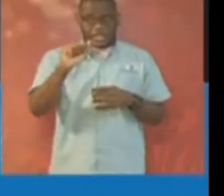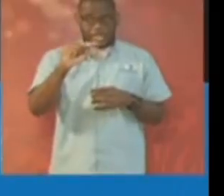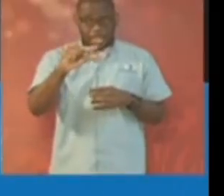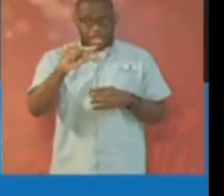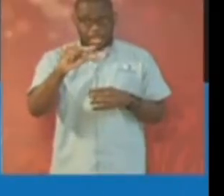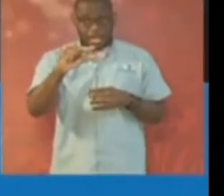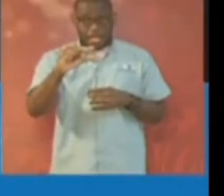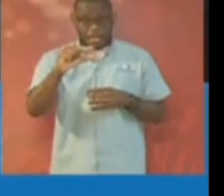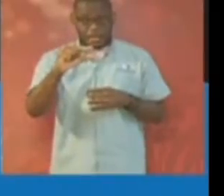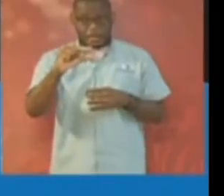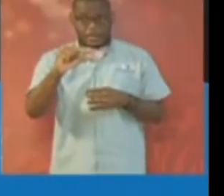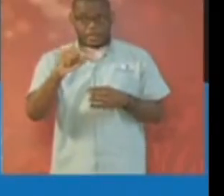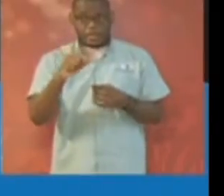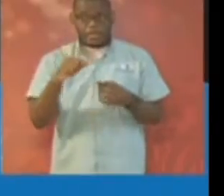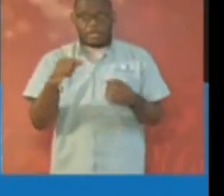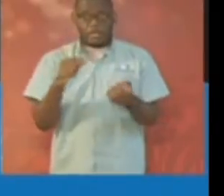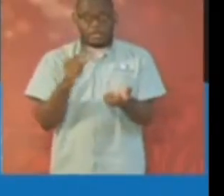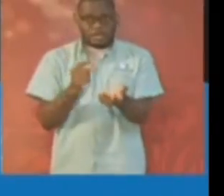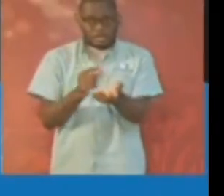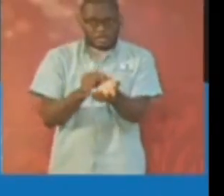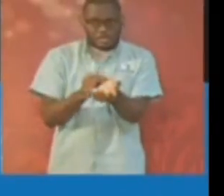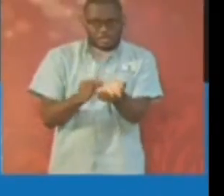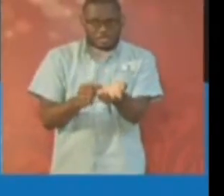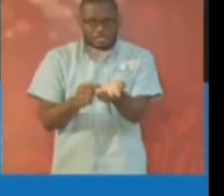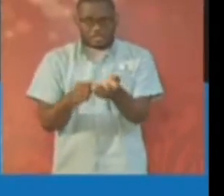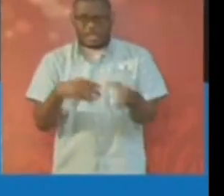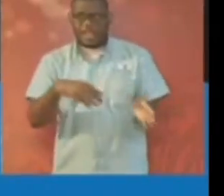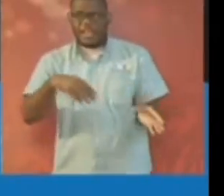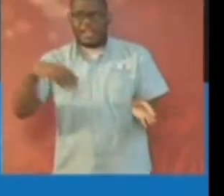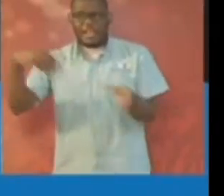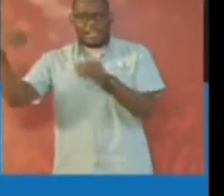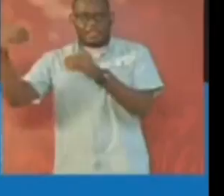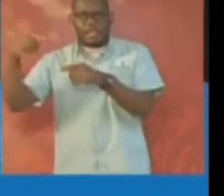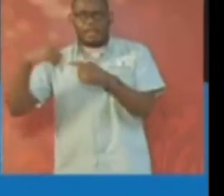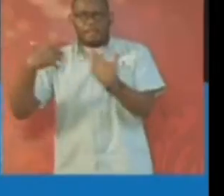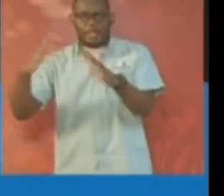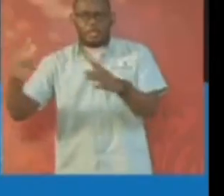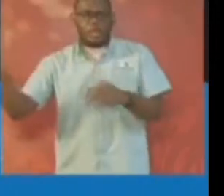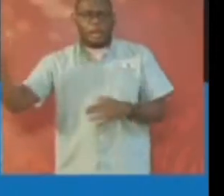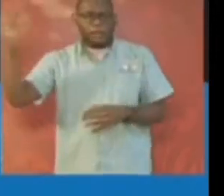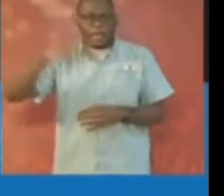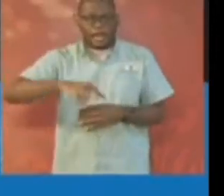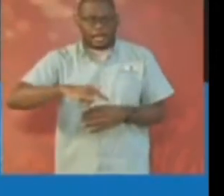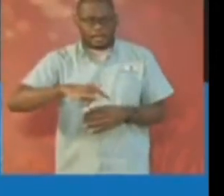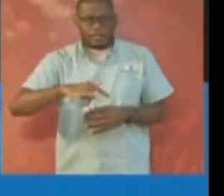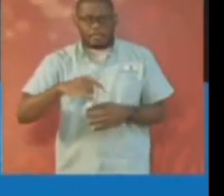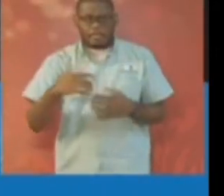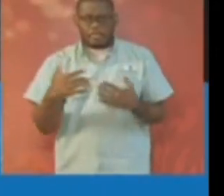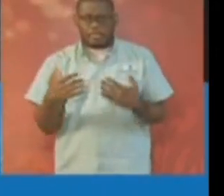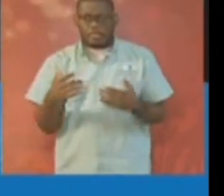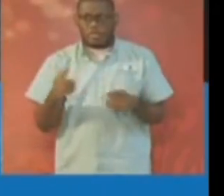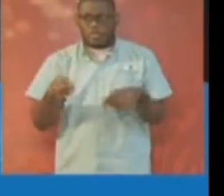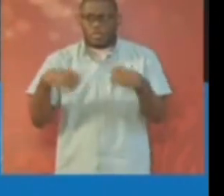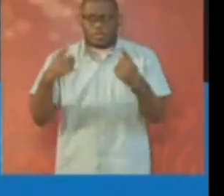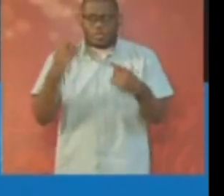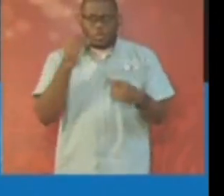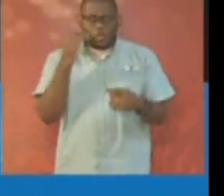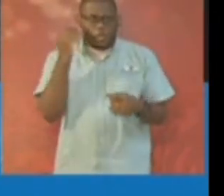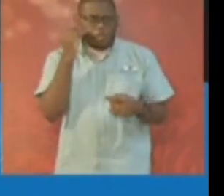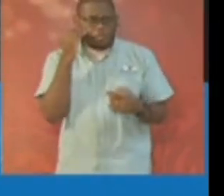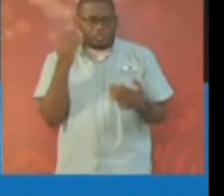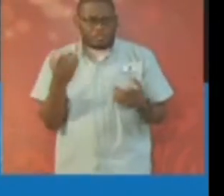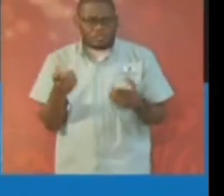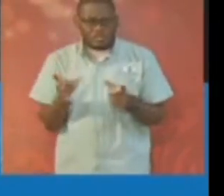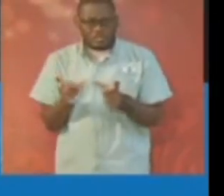back and they can be tagged, and when they return they'll return home and self-isolate,